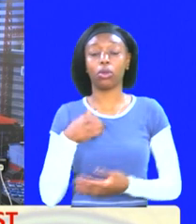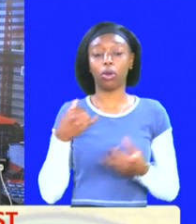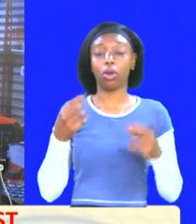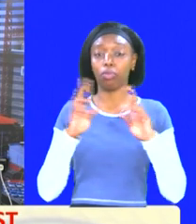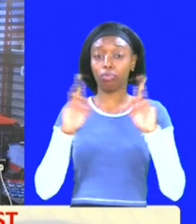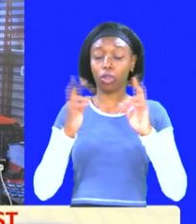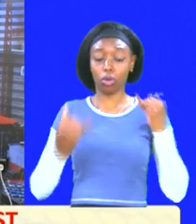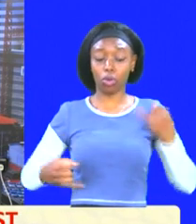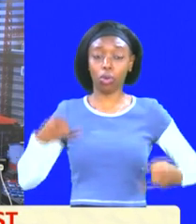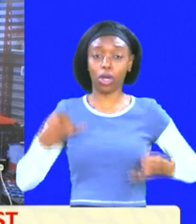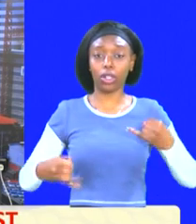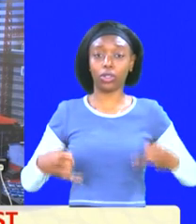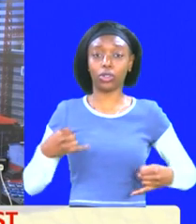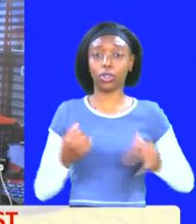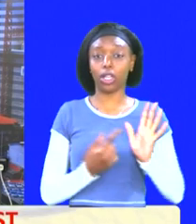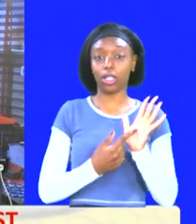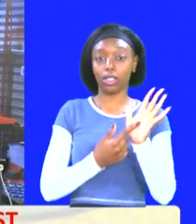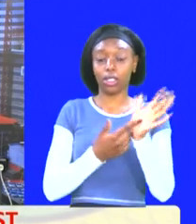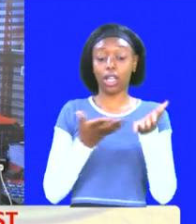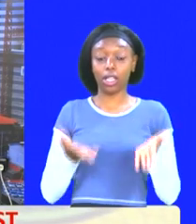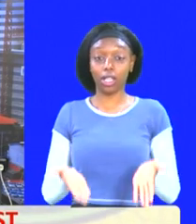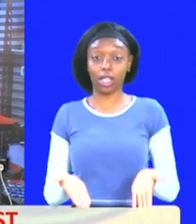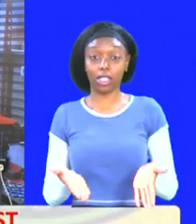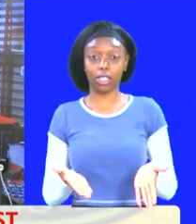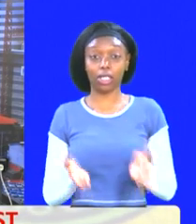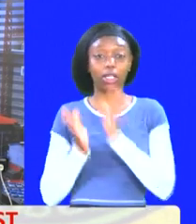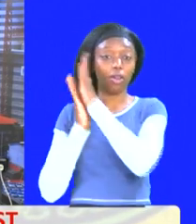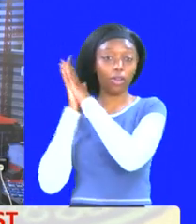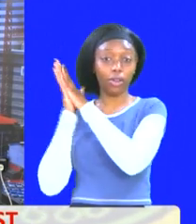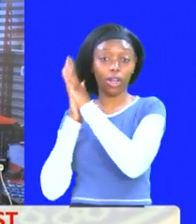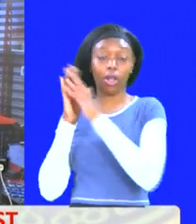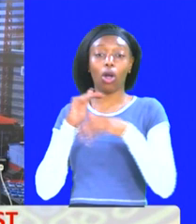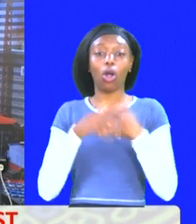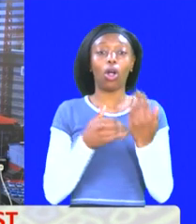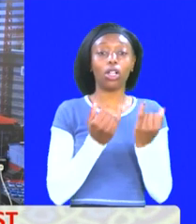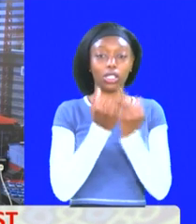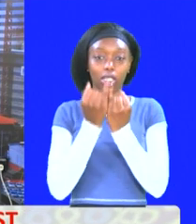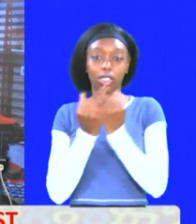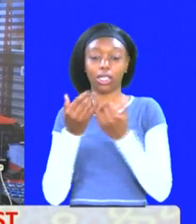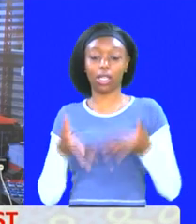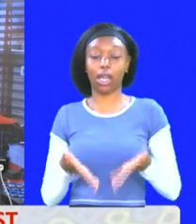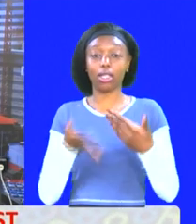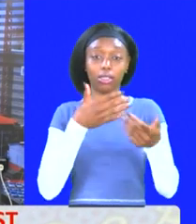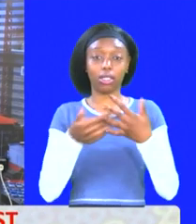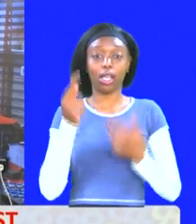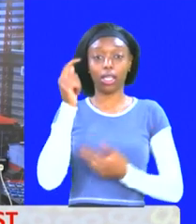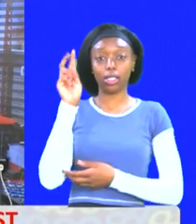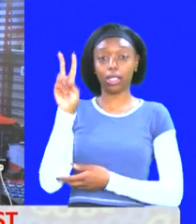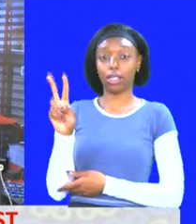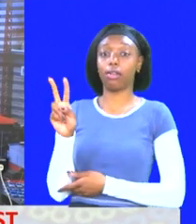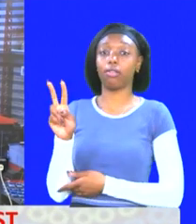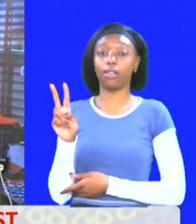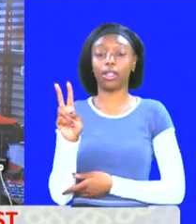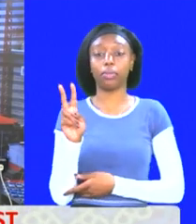with us. This is and always has been Reggae Fest each and every Saturday here at Science TV, courtesy of the Lady